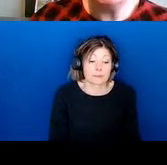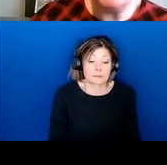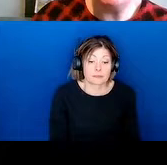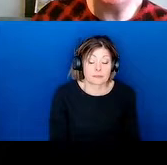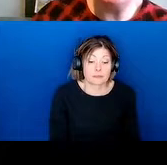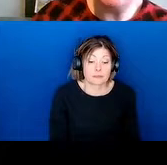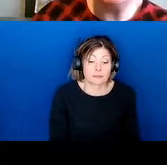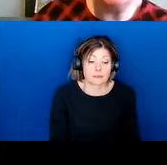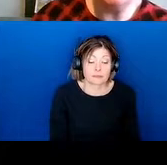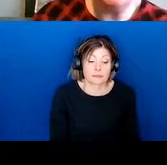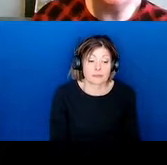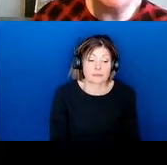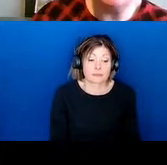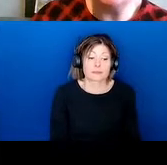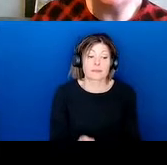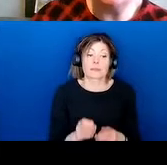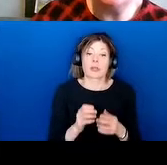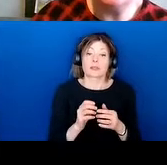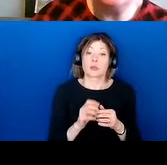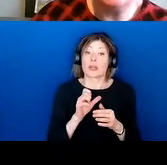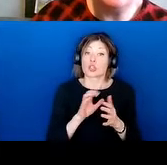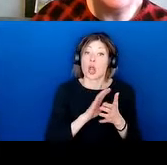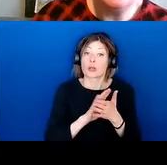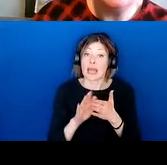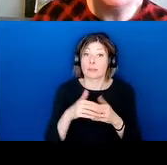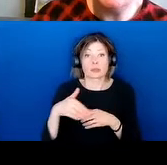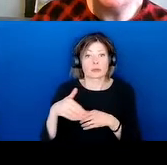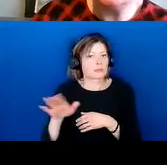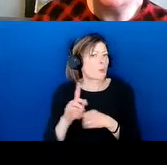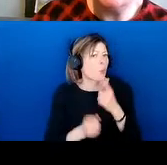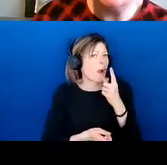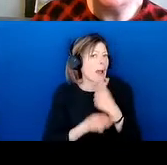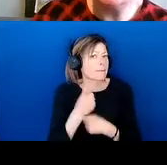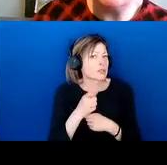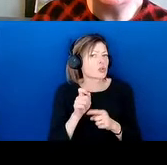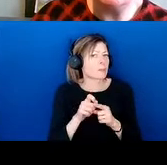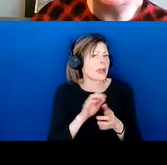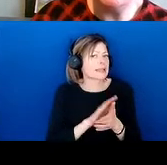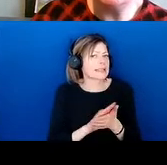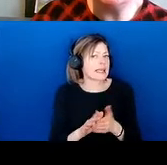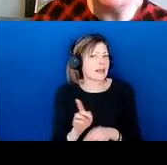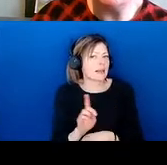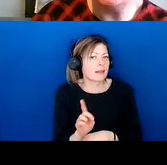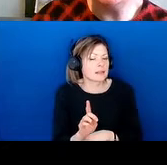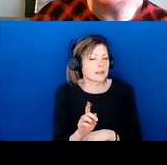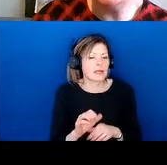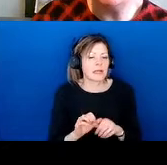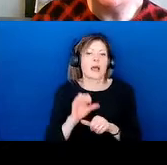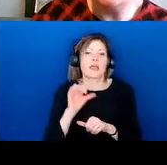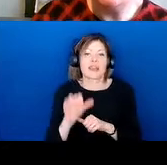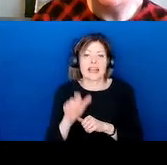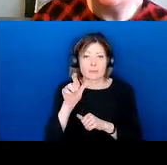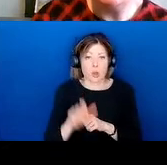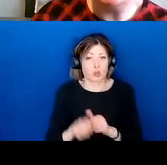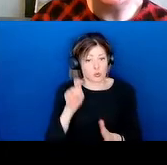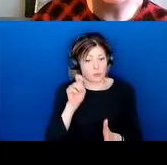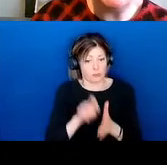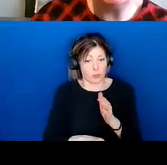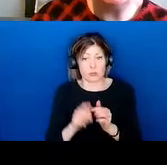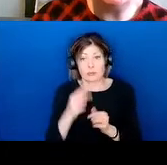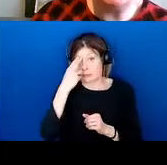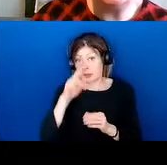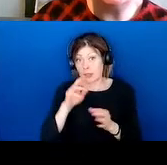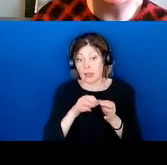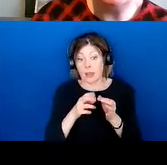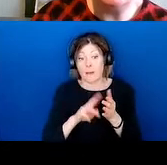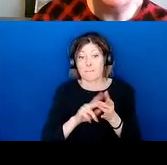So, what happened to Painshill after Hamilton? The next owner was Benjamin Bond Hopkins, who replaced the